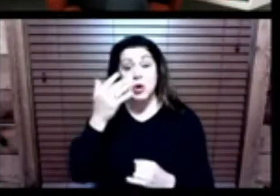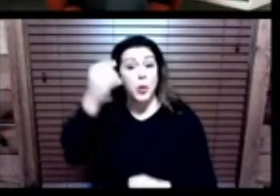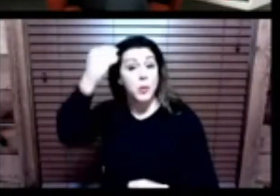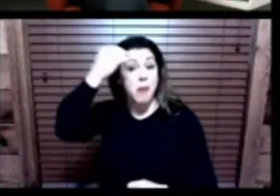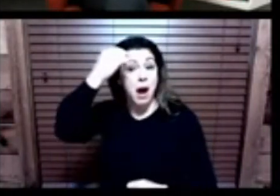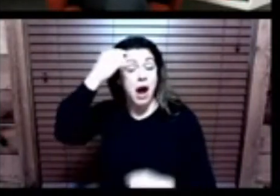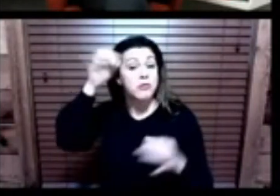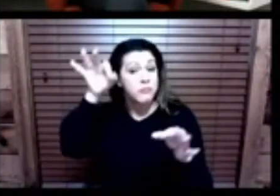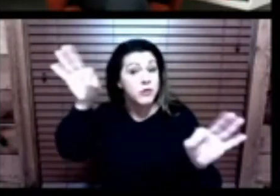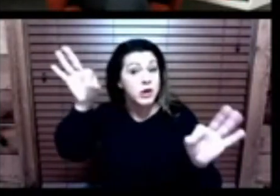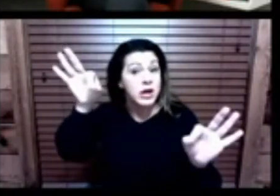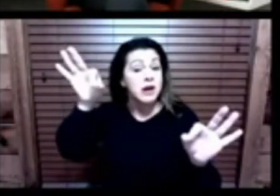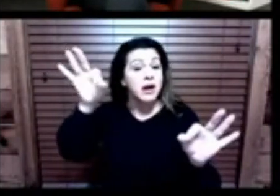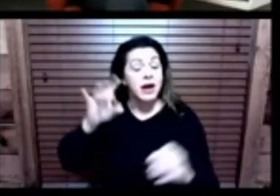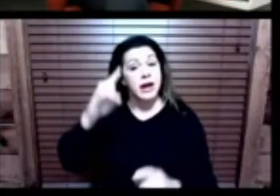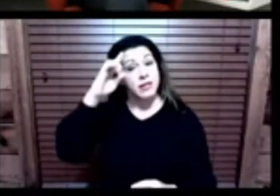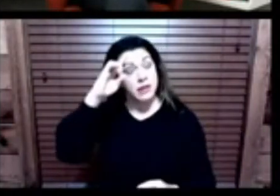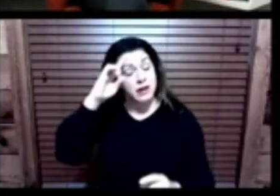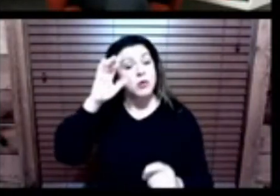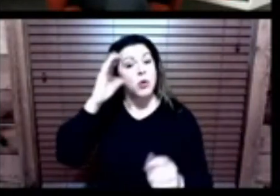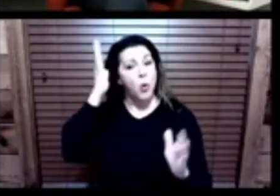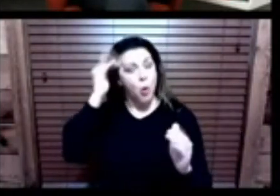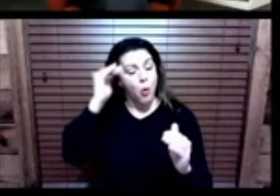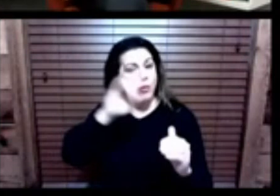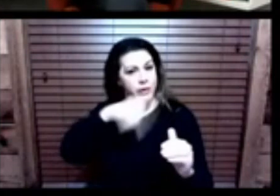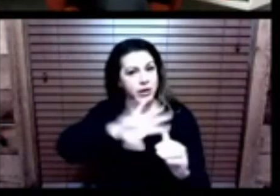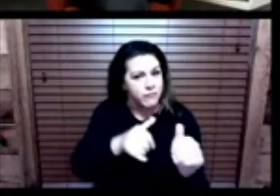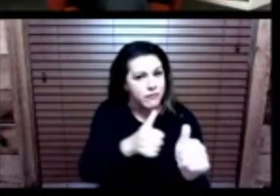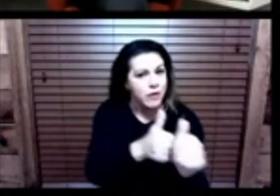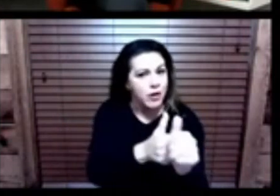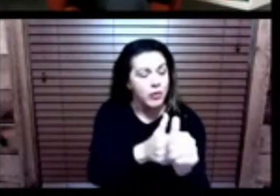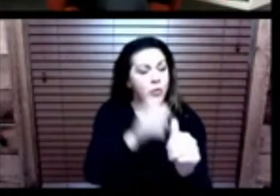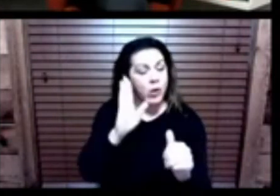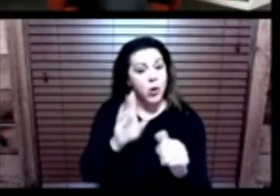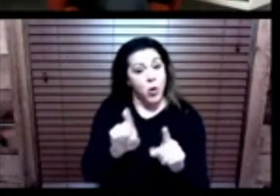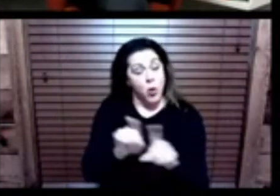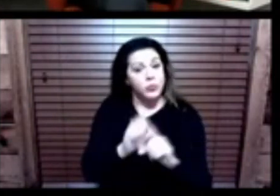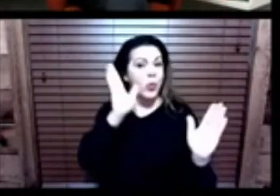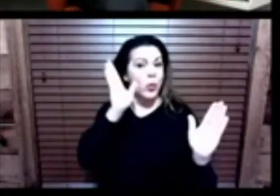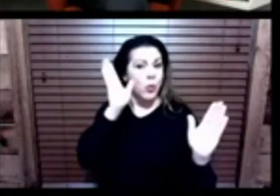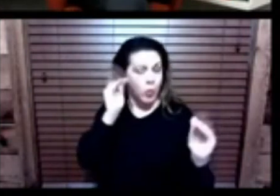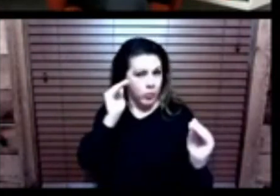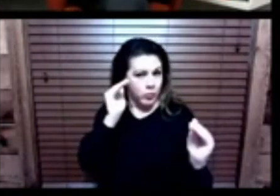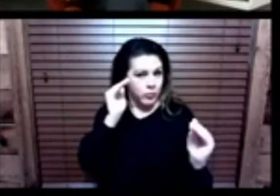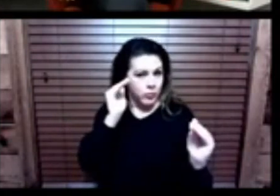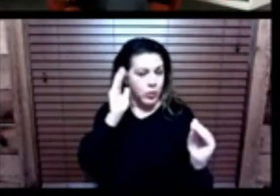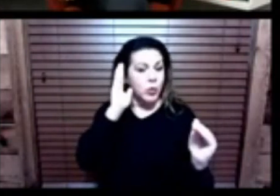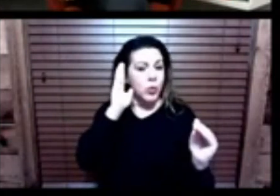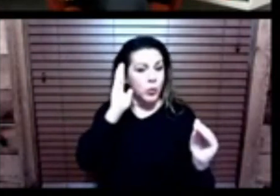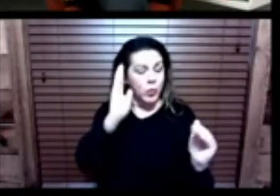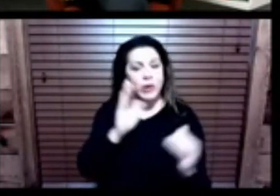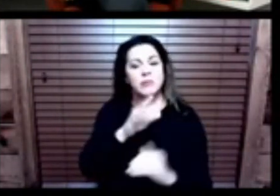follow. And hopefully that would lead to some real change. So we still need that,